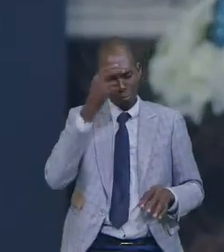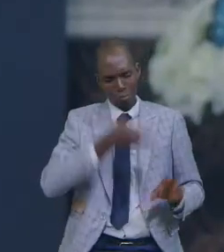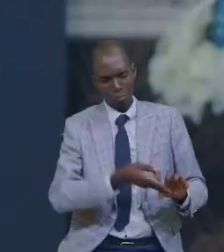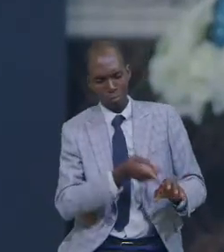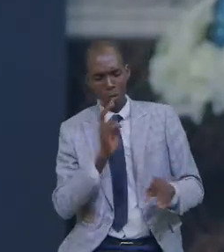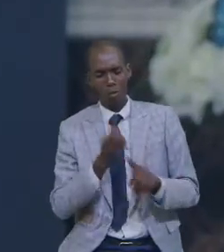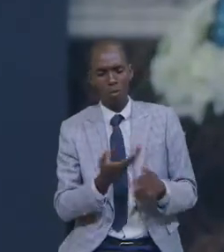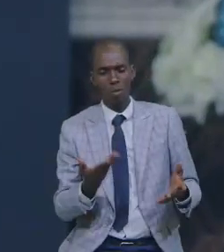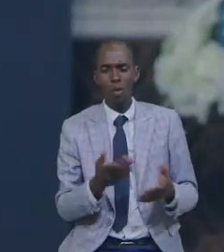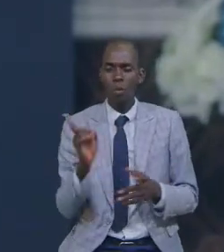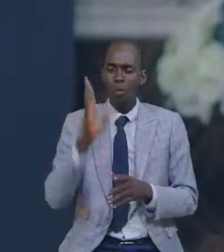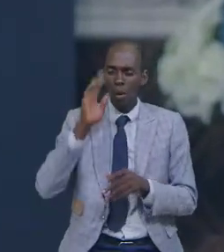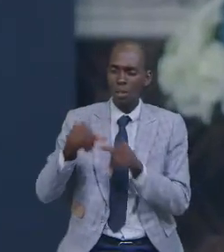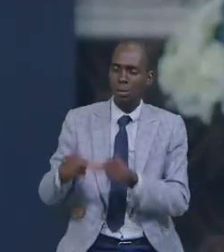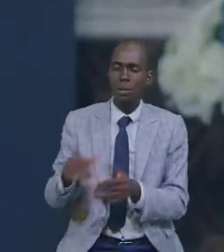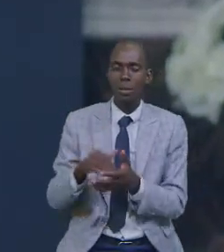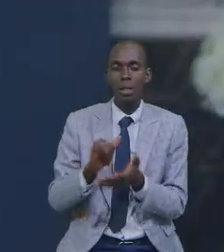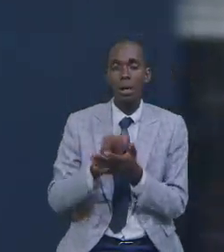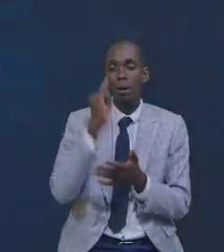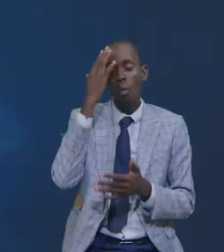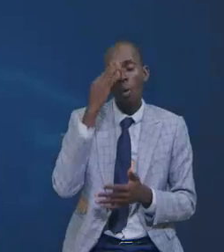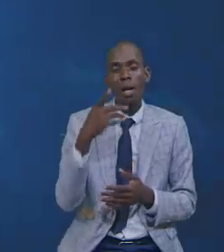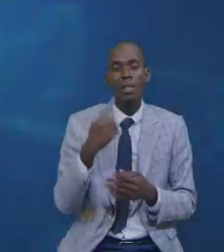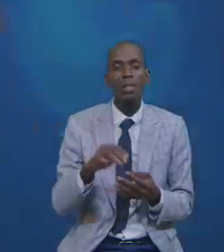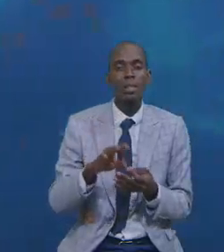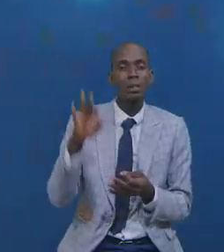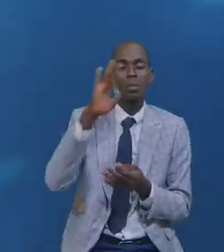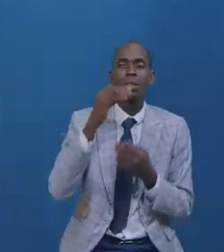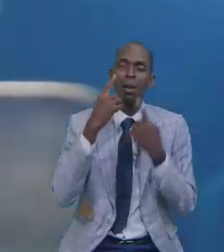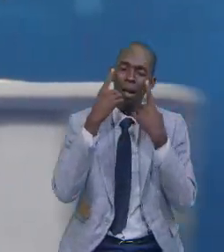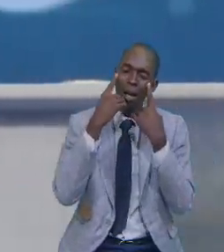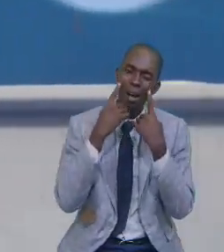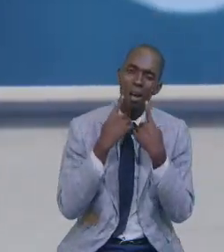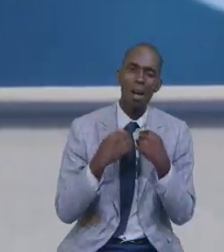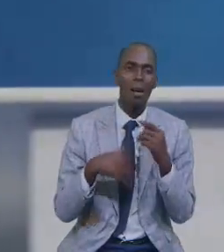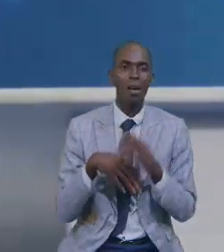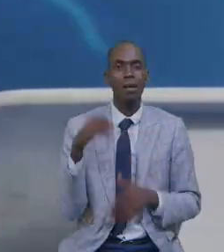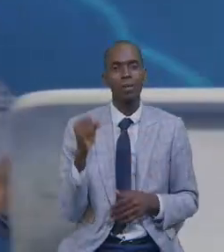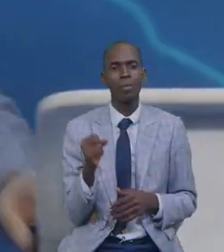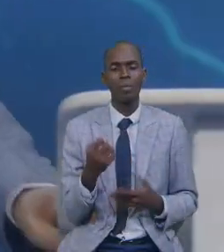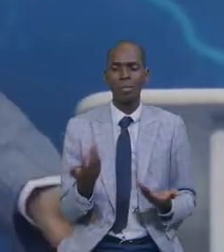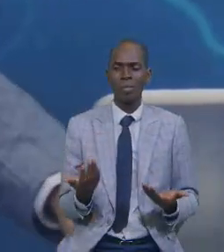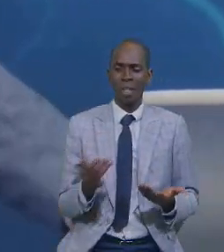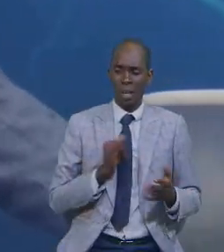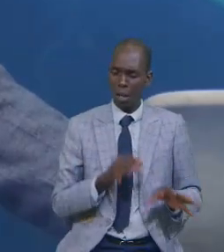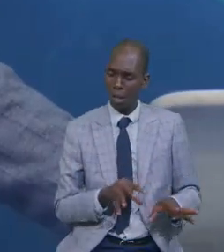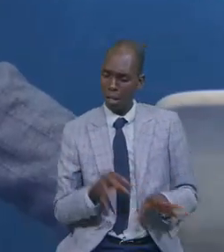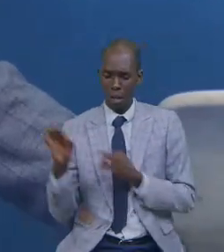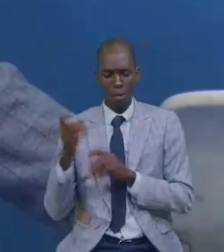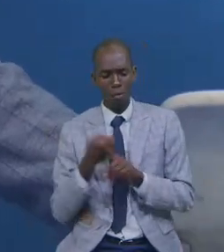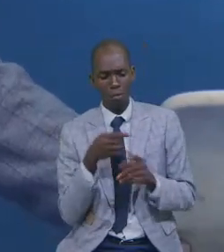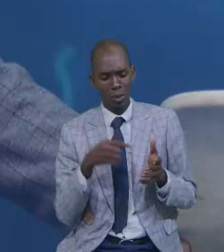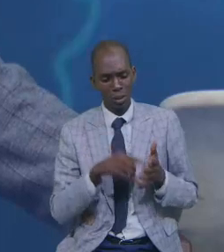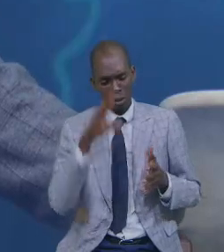spirit cried. Am I leaving? And then I cannot, I'm not allowed to come back to this young man.